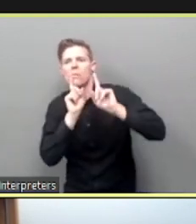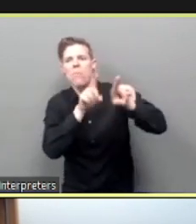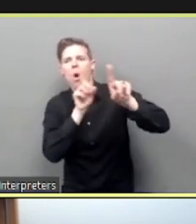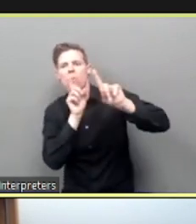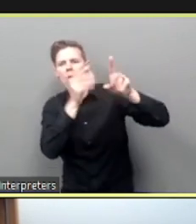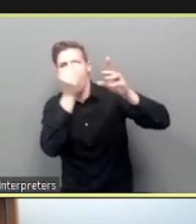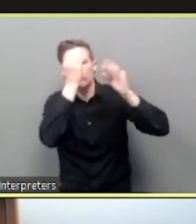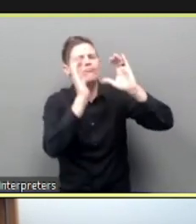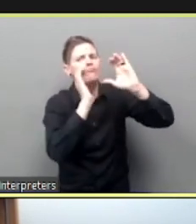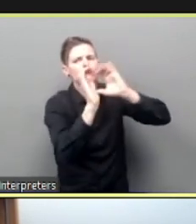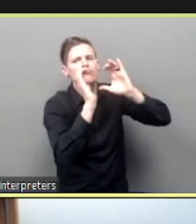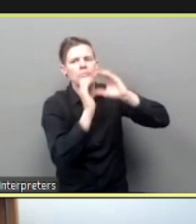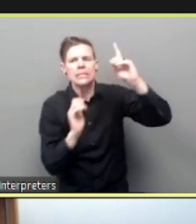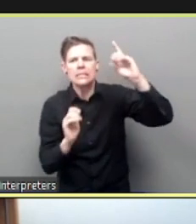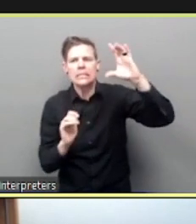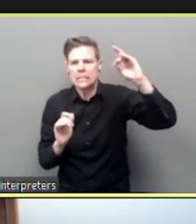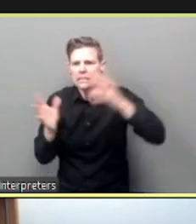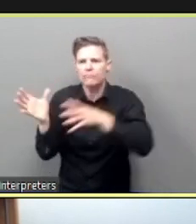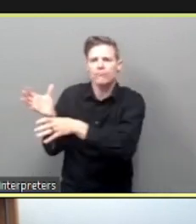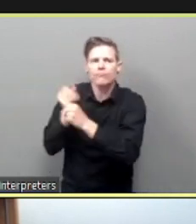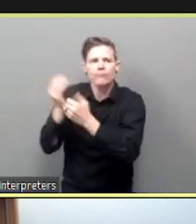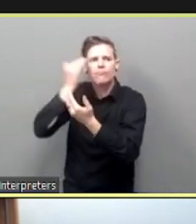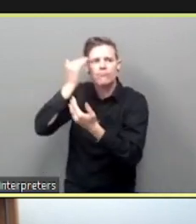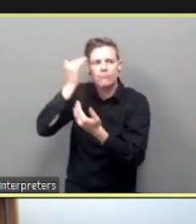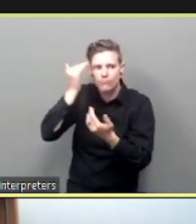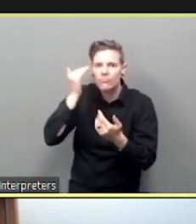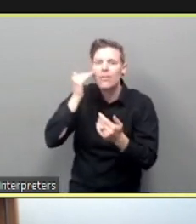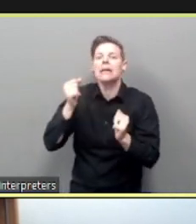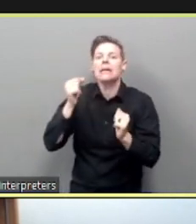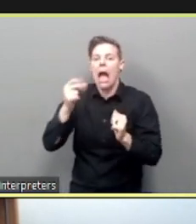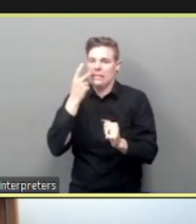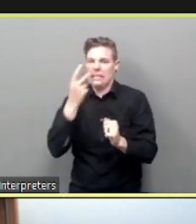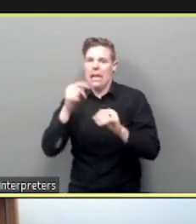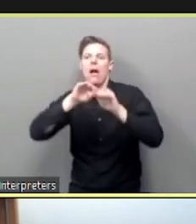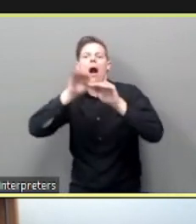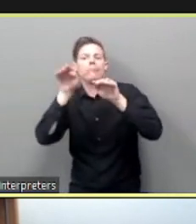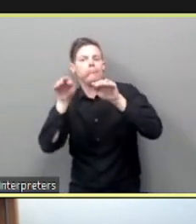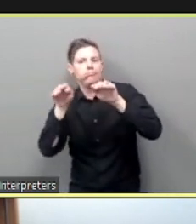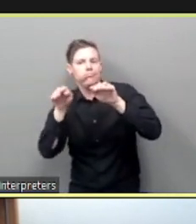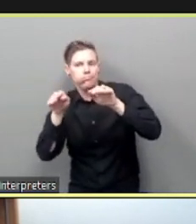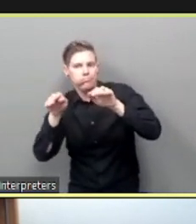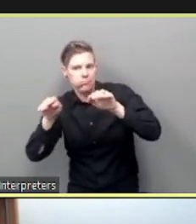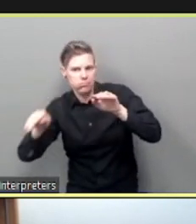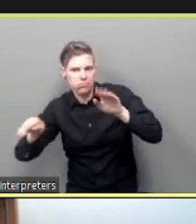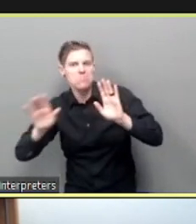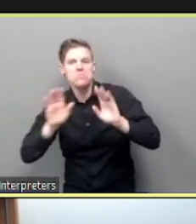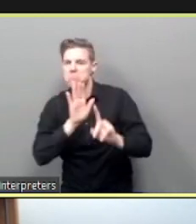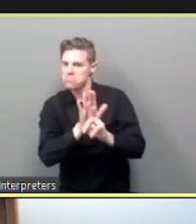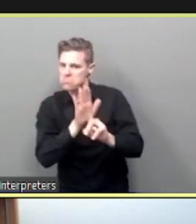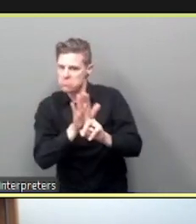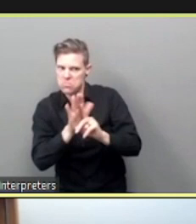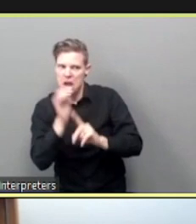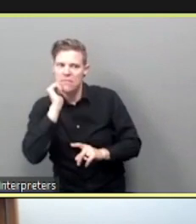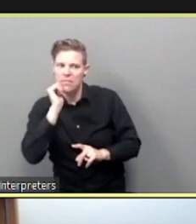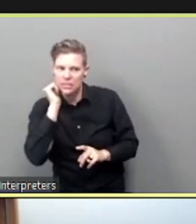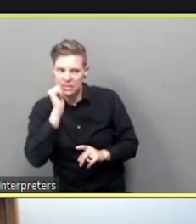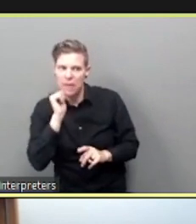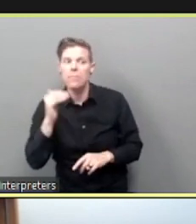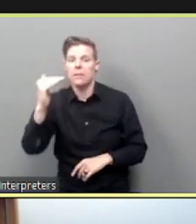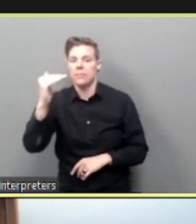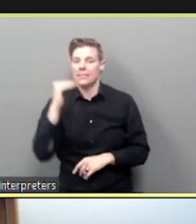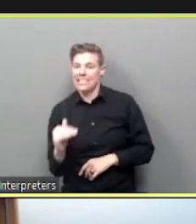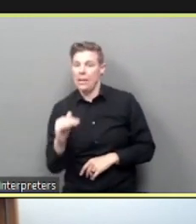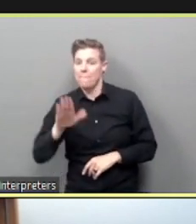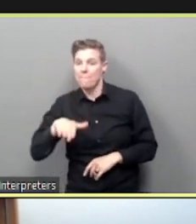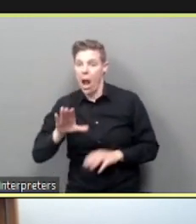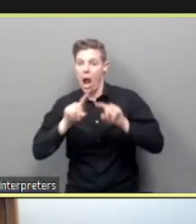also beginning to see a downward trend in the 7-day moving average of deaths. Most notably,